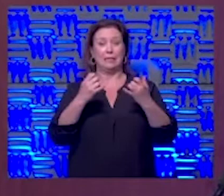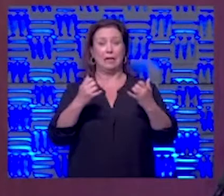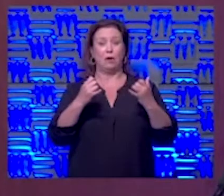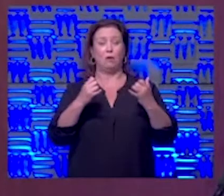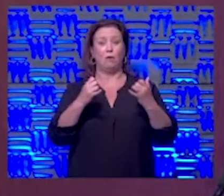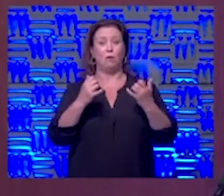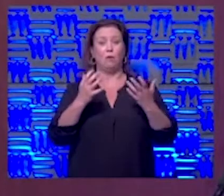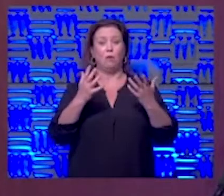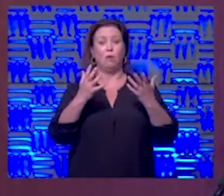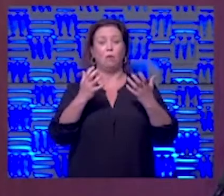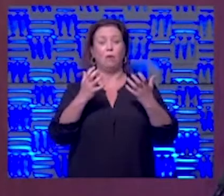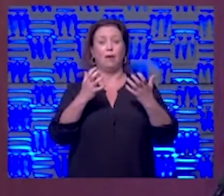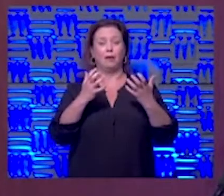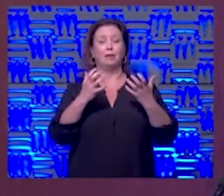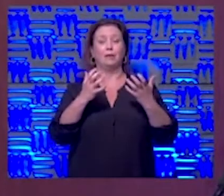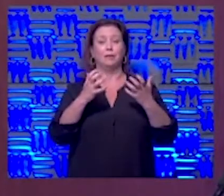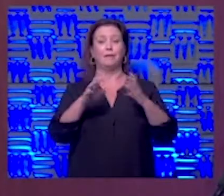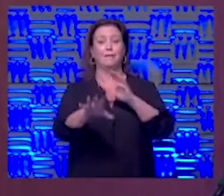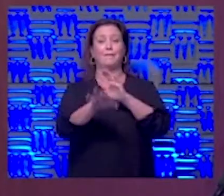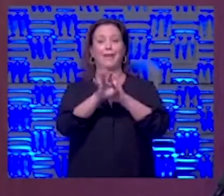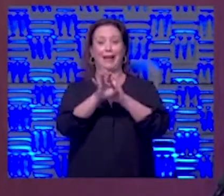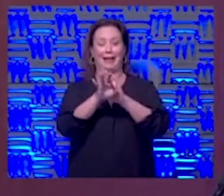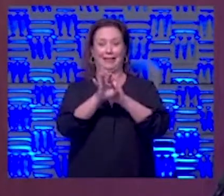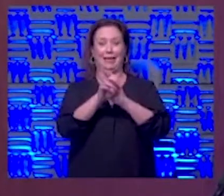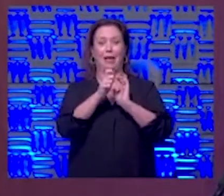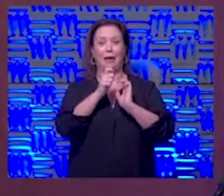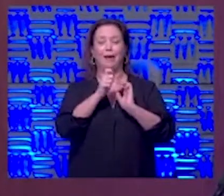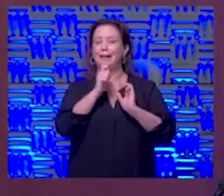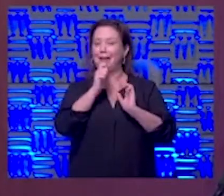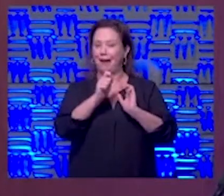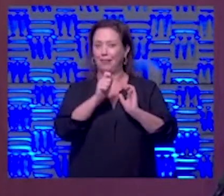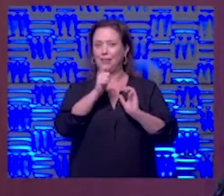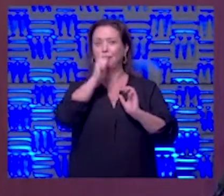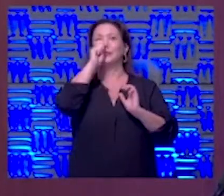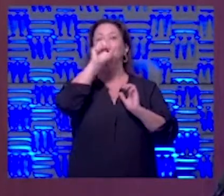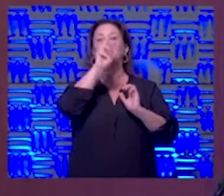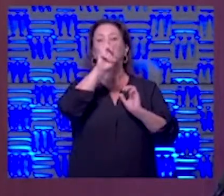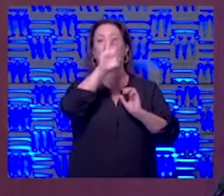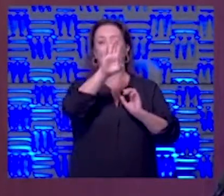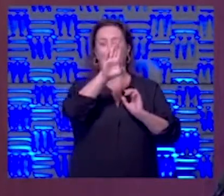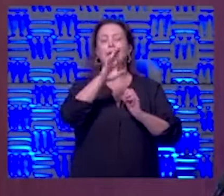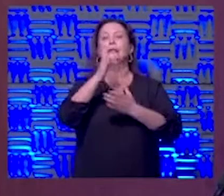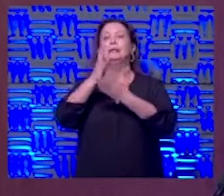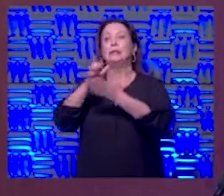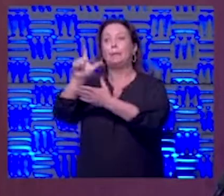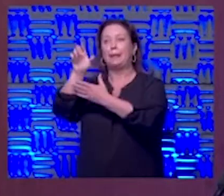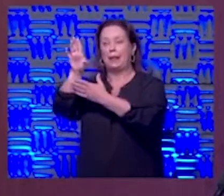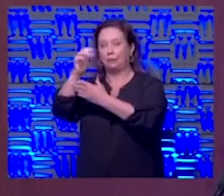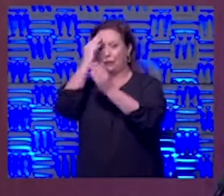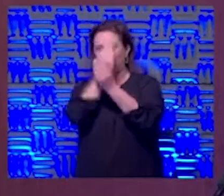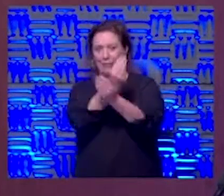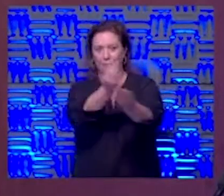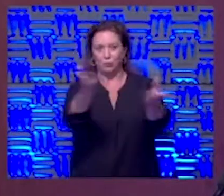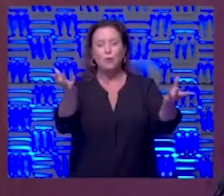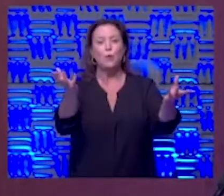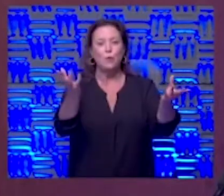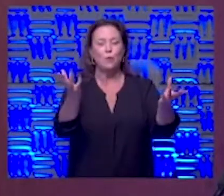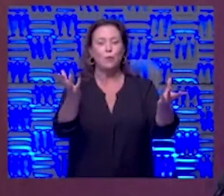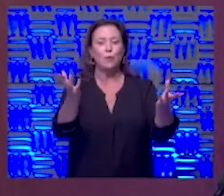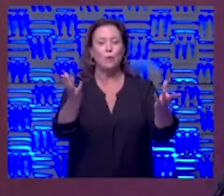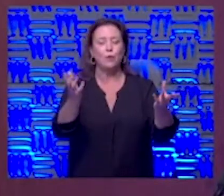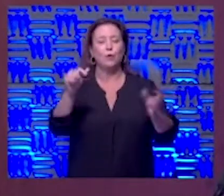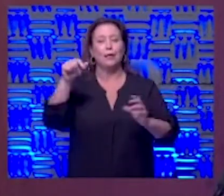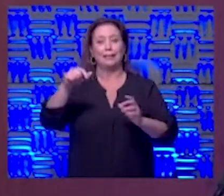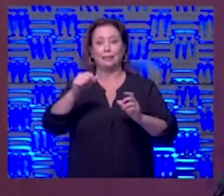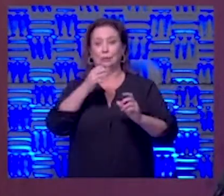a non-nasopharyngeal way to do this. Some of them have found labs that will do it, so I just want to let you know that